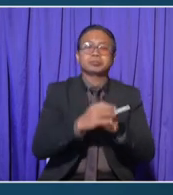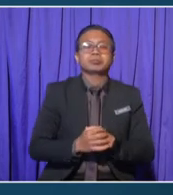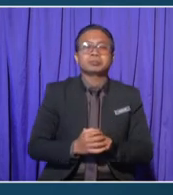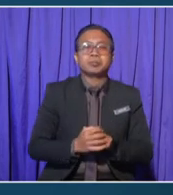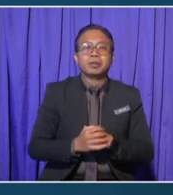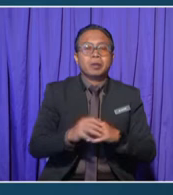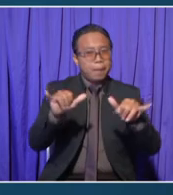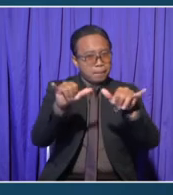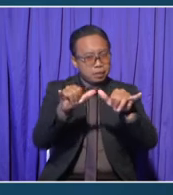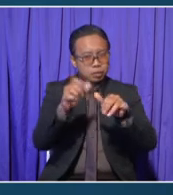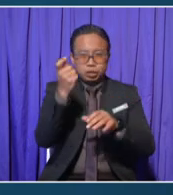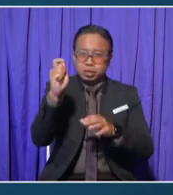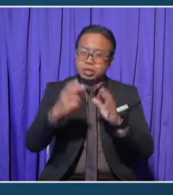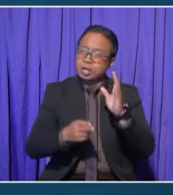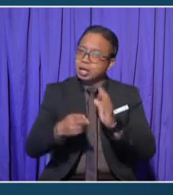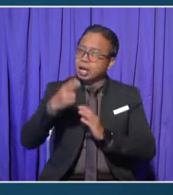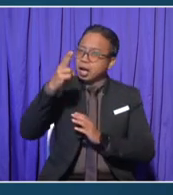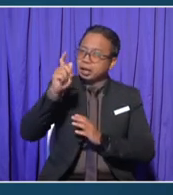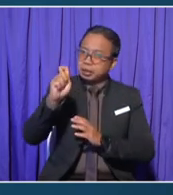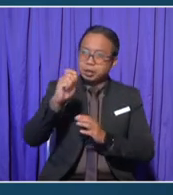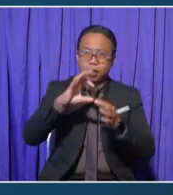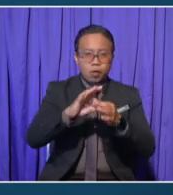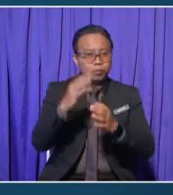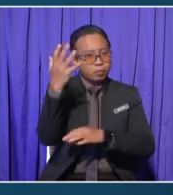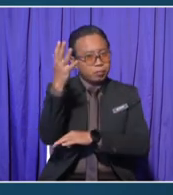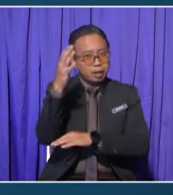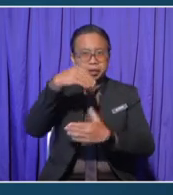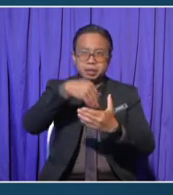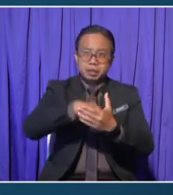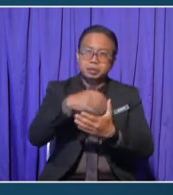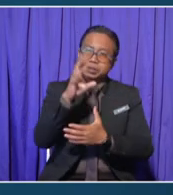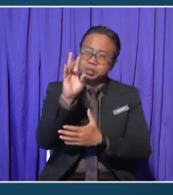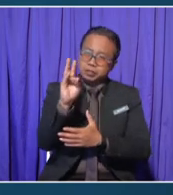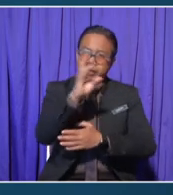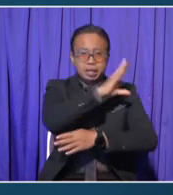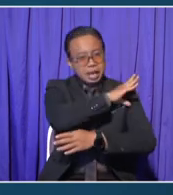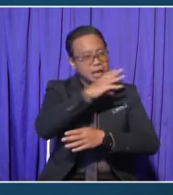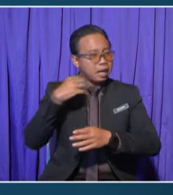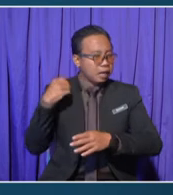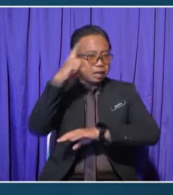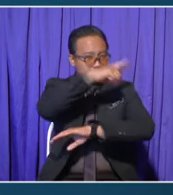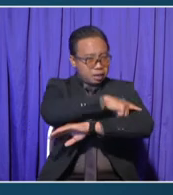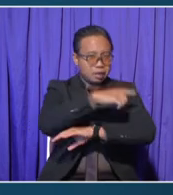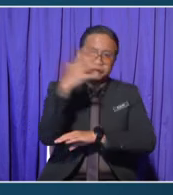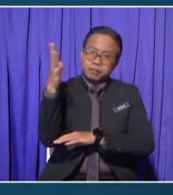Measure the height of the plant in day 7 and day 15.